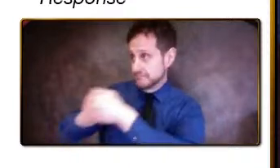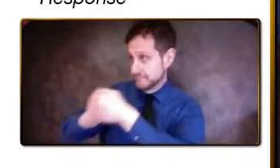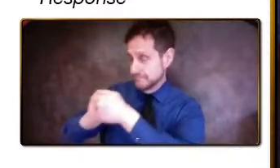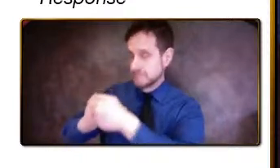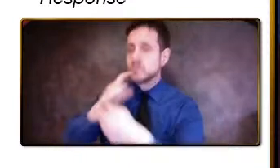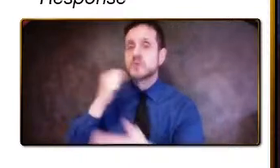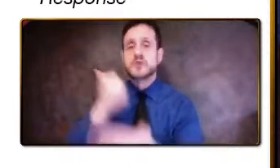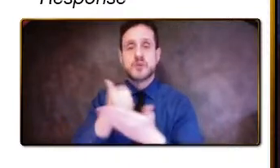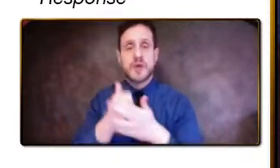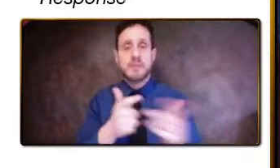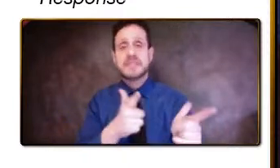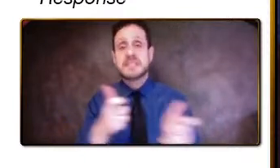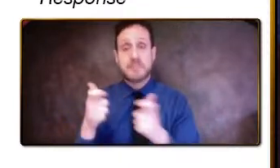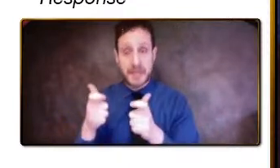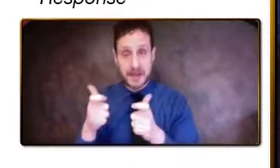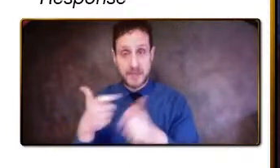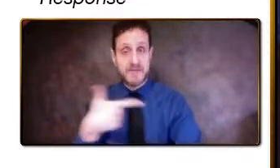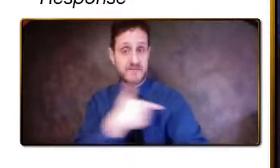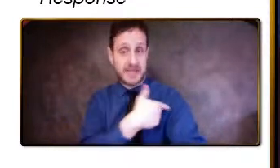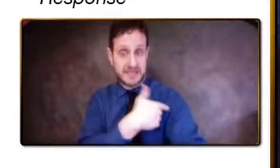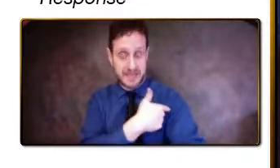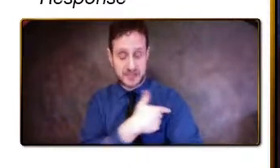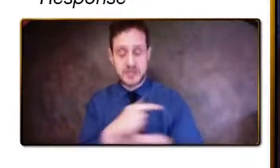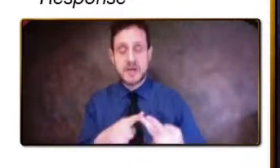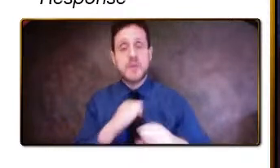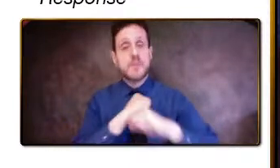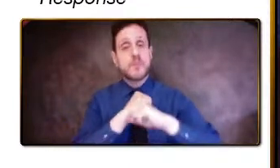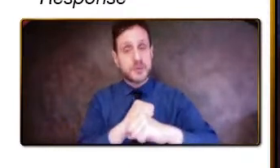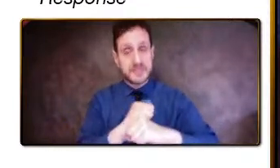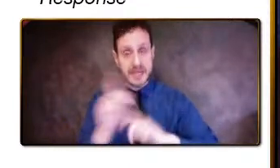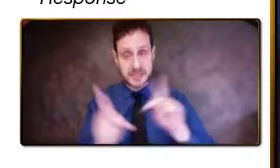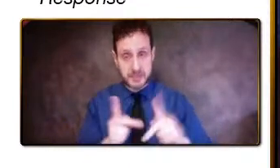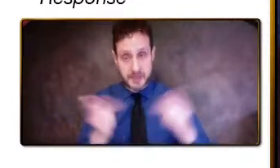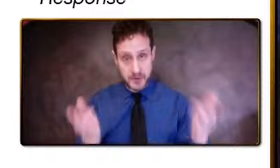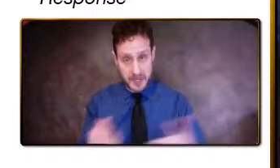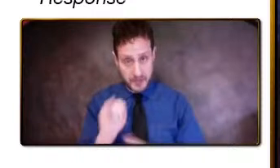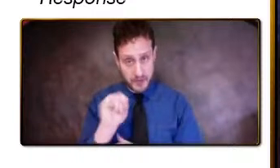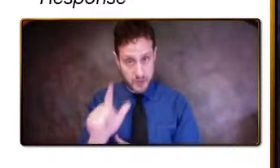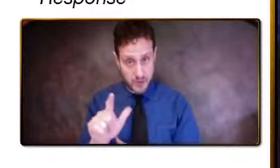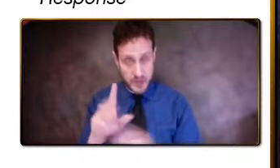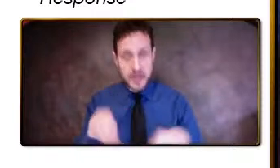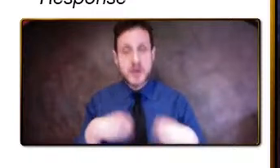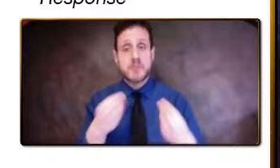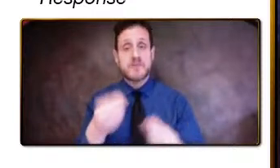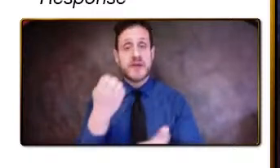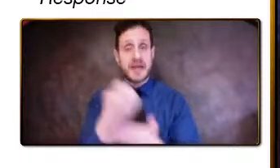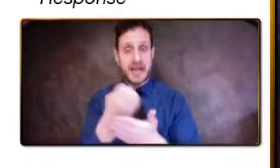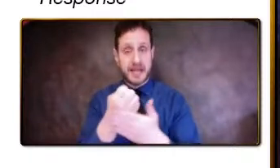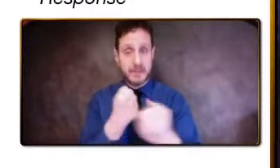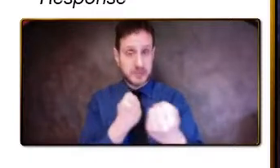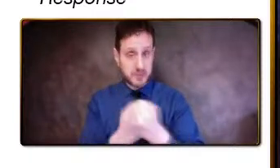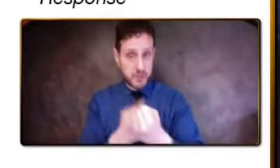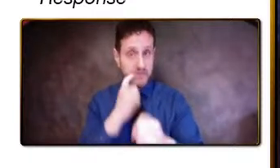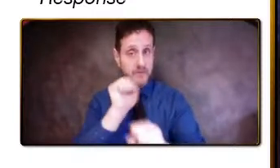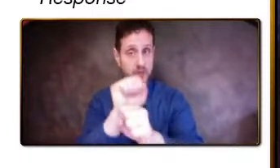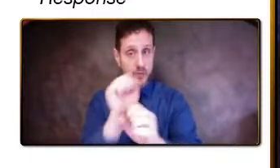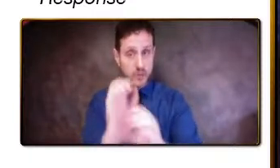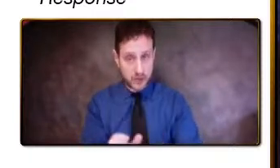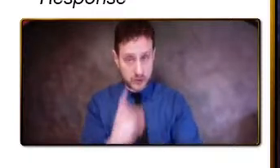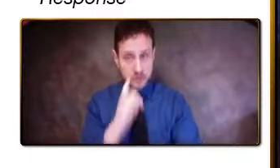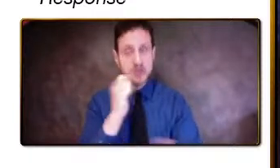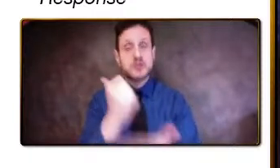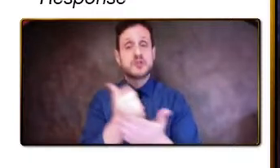efforts, protect the health of Illinoisans, provide meaningful economic support to our workers and small businesses,